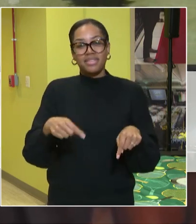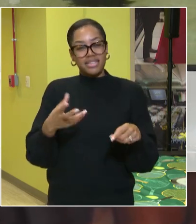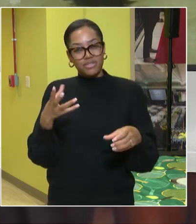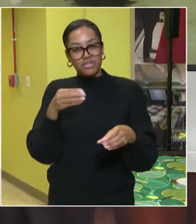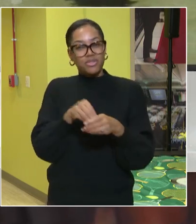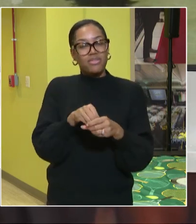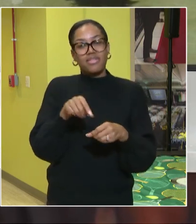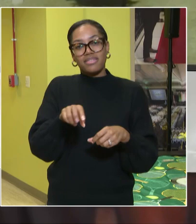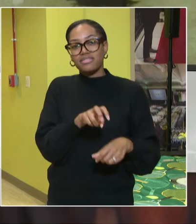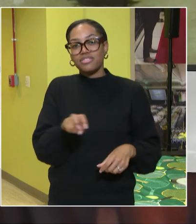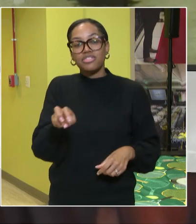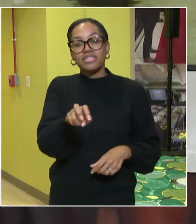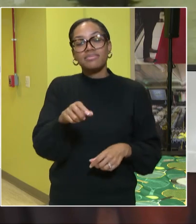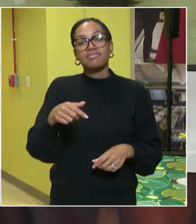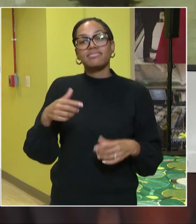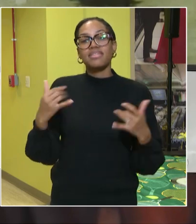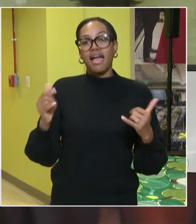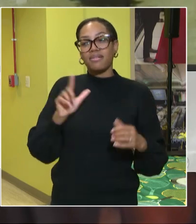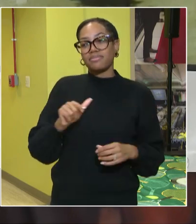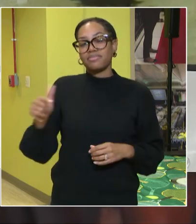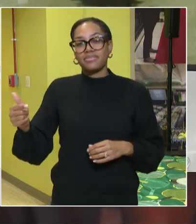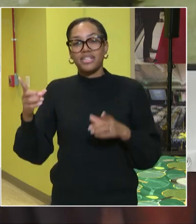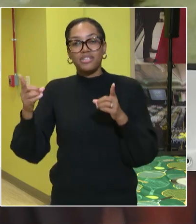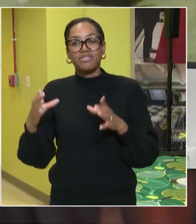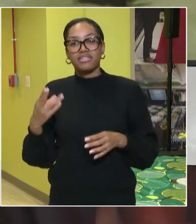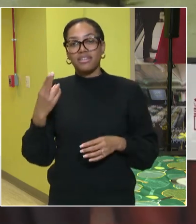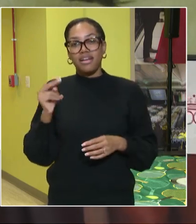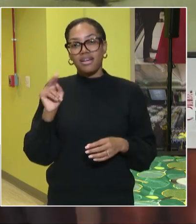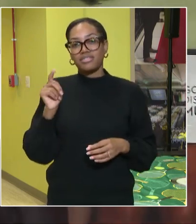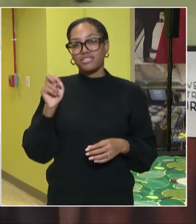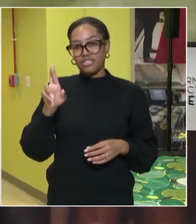I'll turn it over to my colleague, Director Hunter.